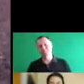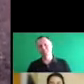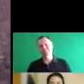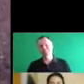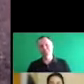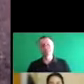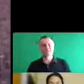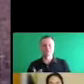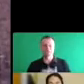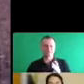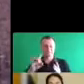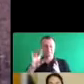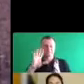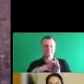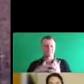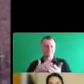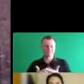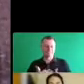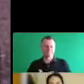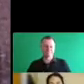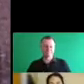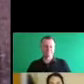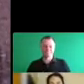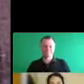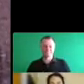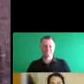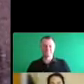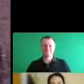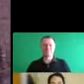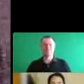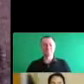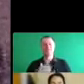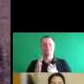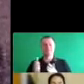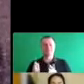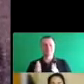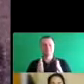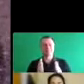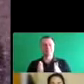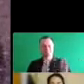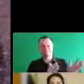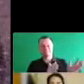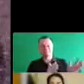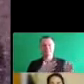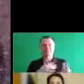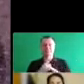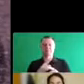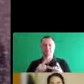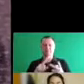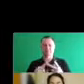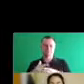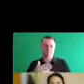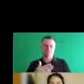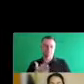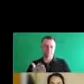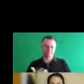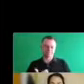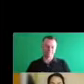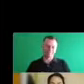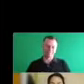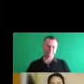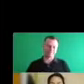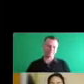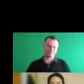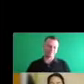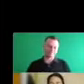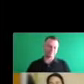We've only got 10 minutes left, so I thought perhaps we'd have a look at your other work just really briefly, because this, we could talk